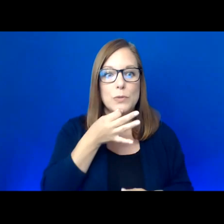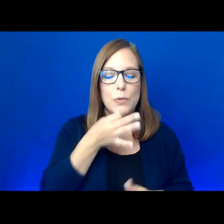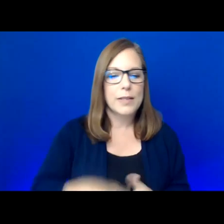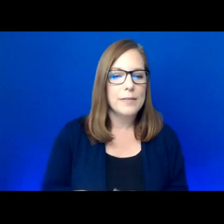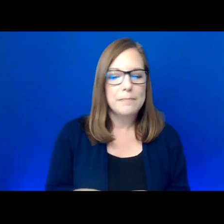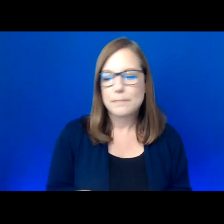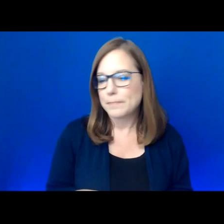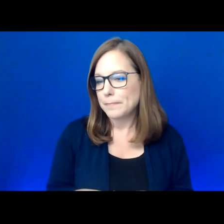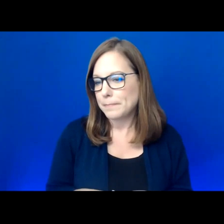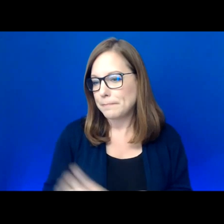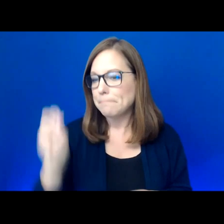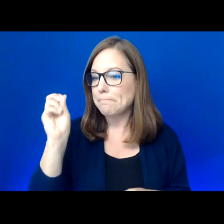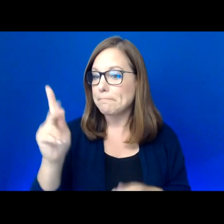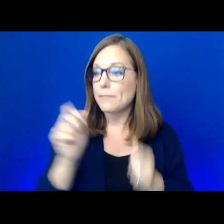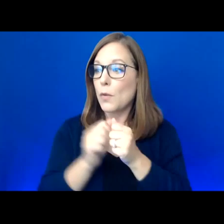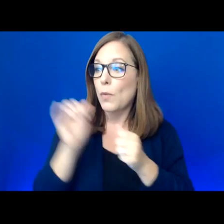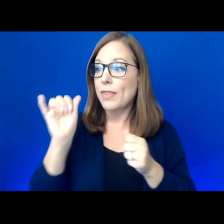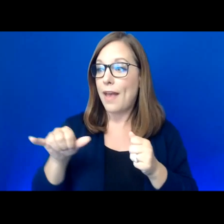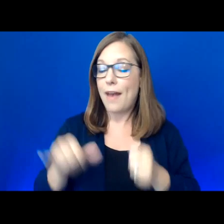And with that,